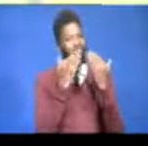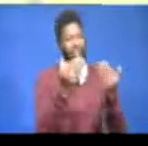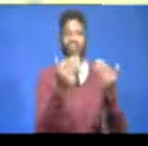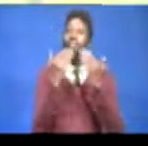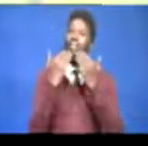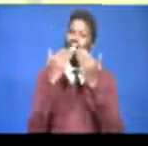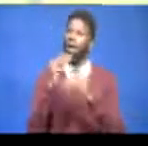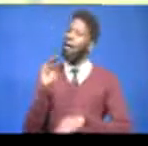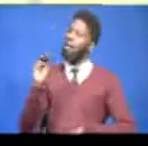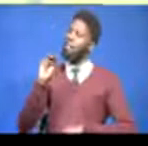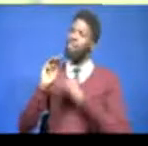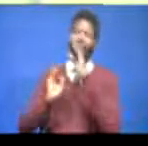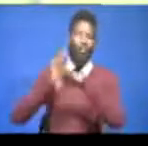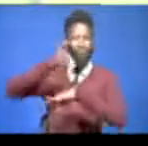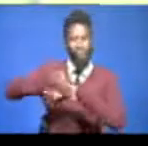early,